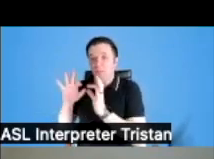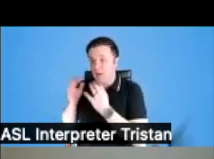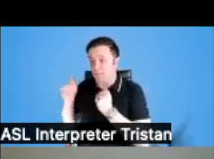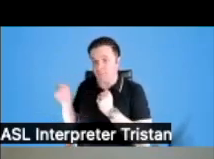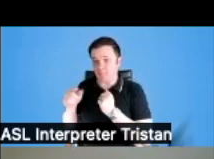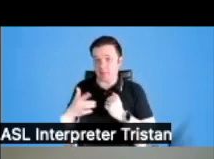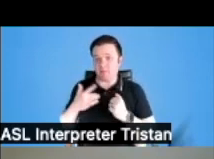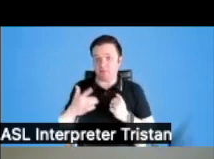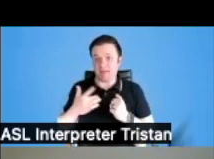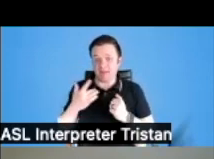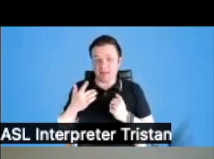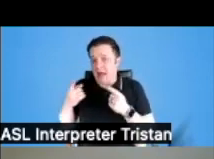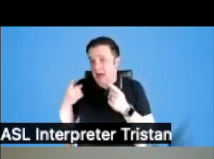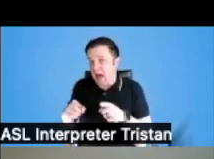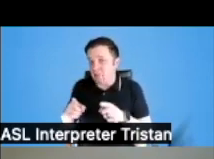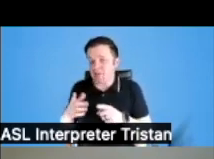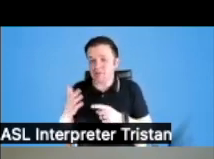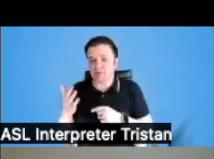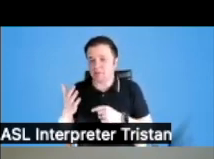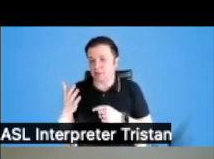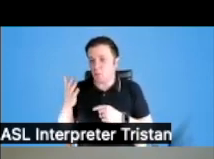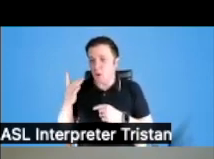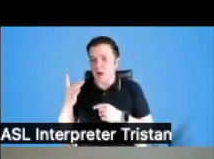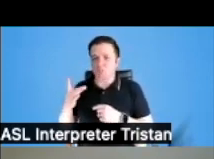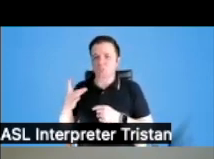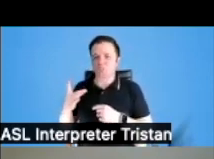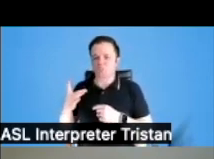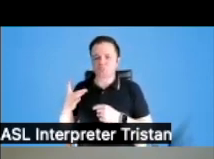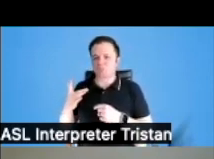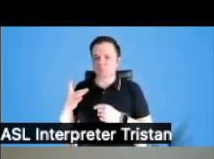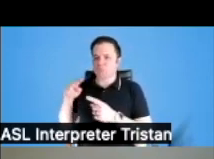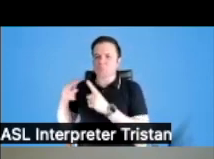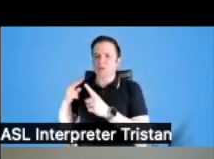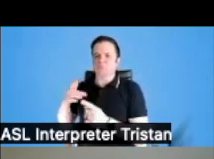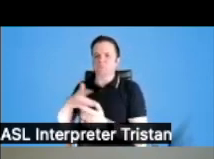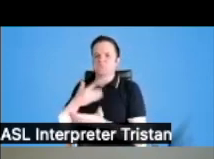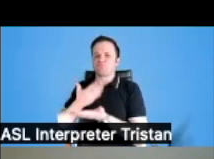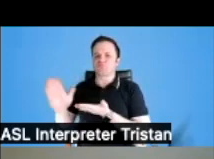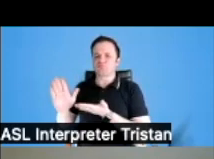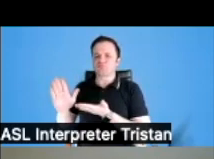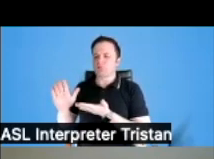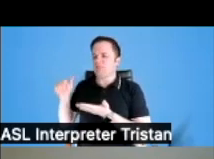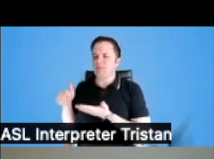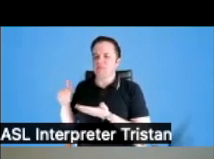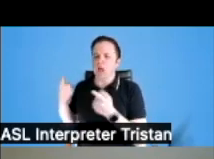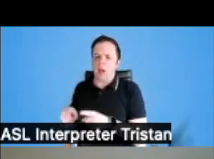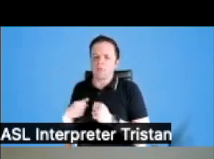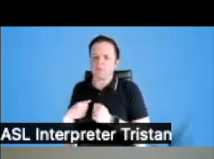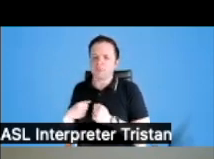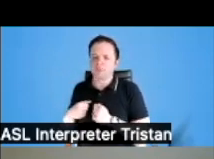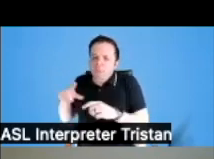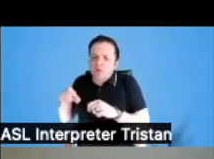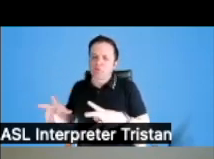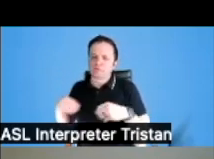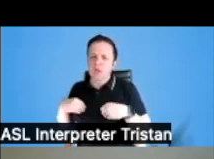that this had resulted in a kind of a desensitized perspective, like these things just happen. So one